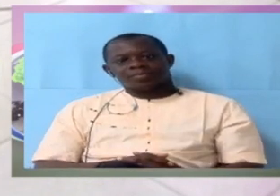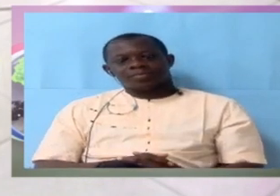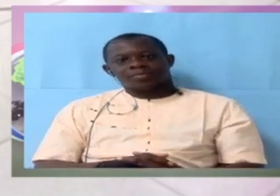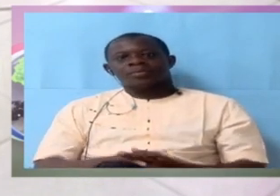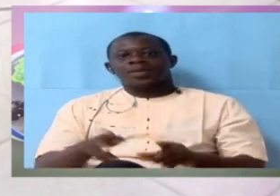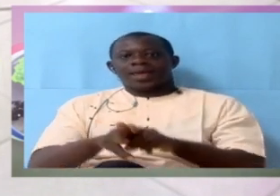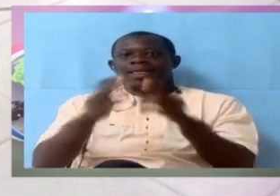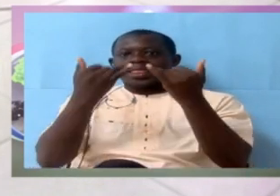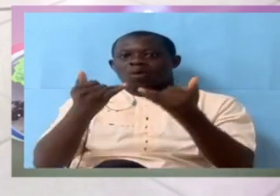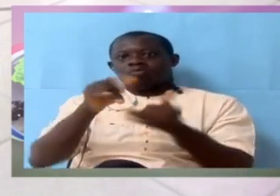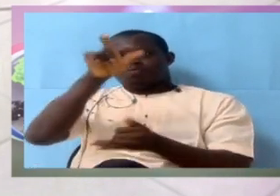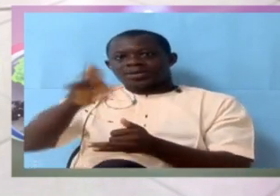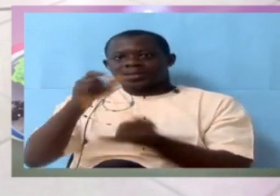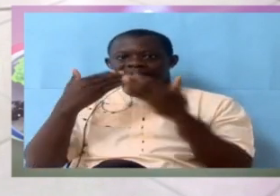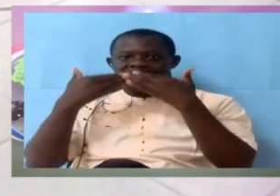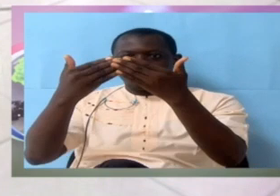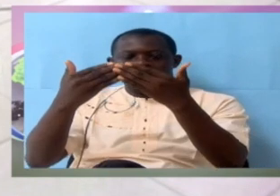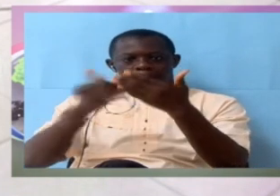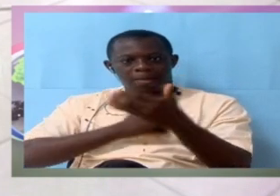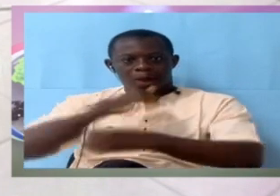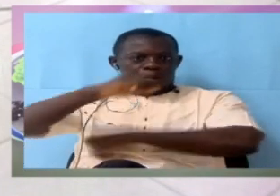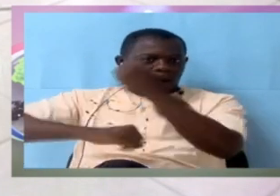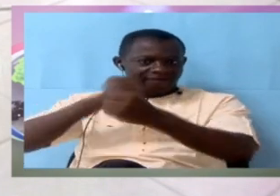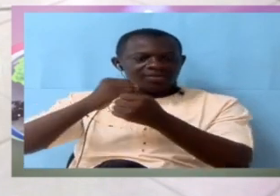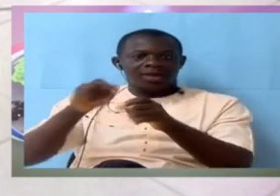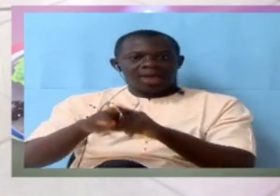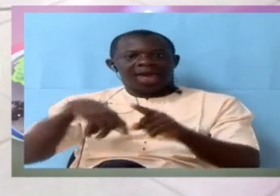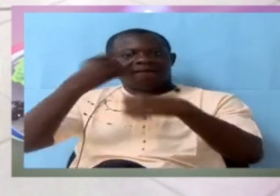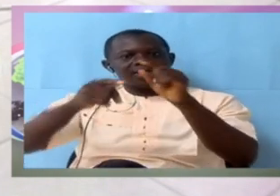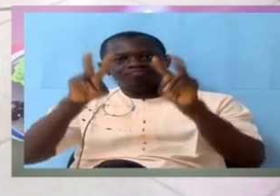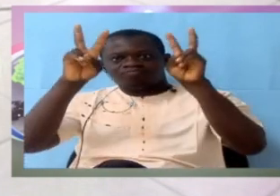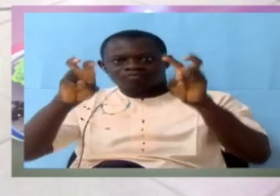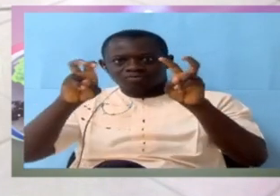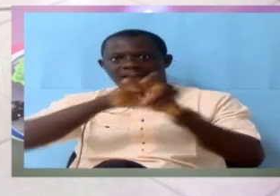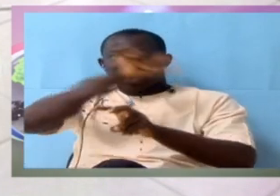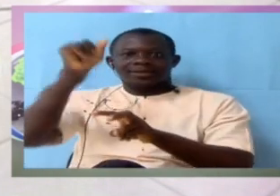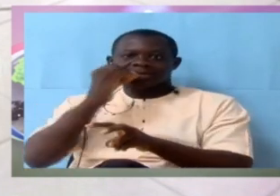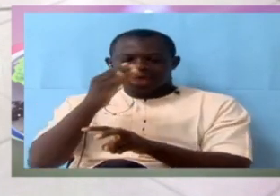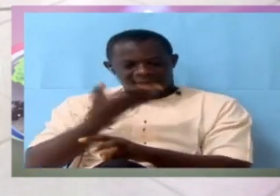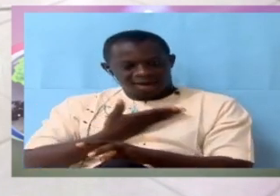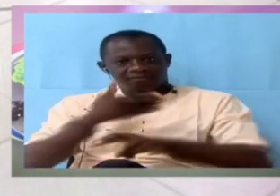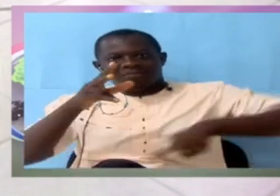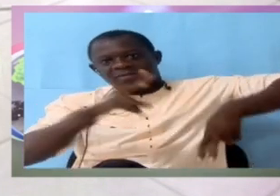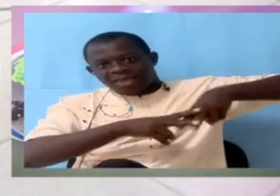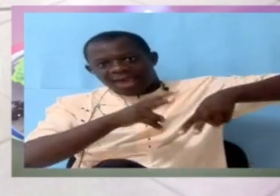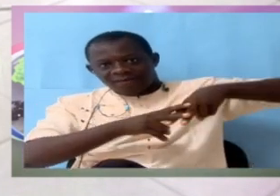then she was informed that after she was diagnosed with the HIV virus.